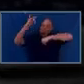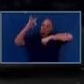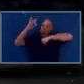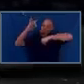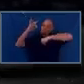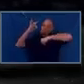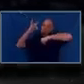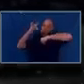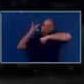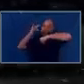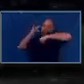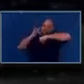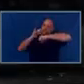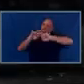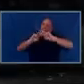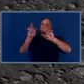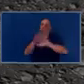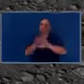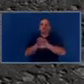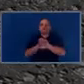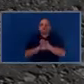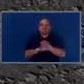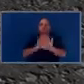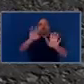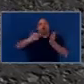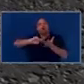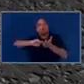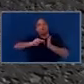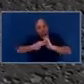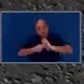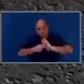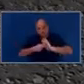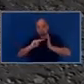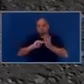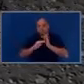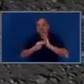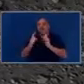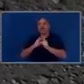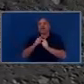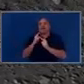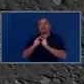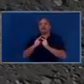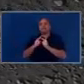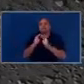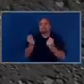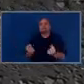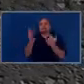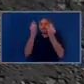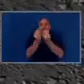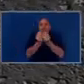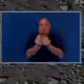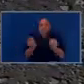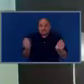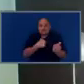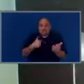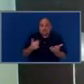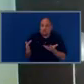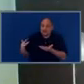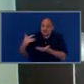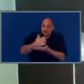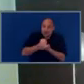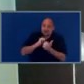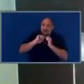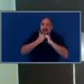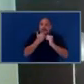slow pace, and that was on purpose. And then in terms of how much material we collected and how well we know